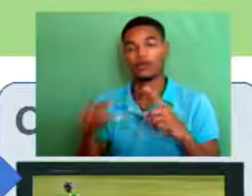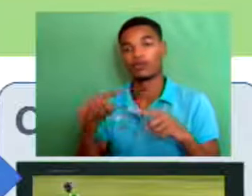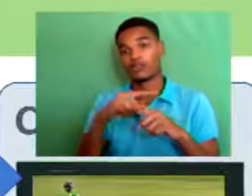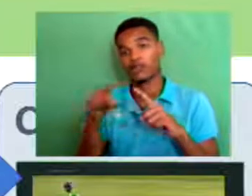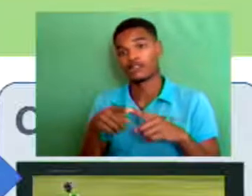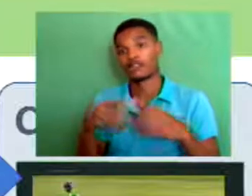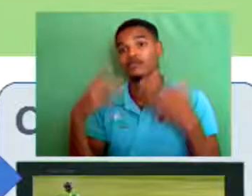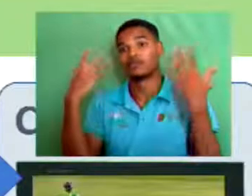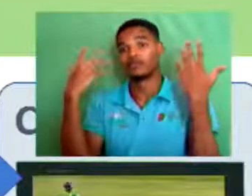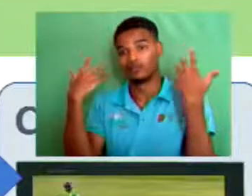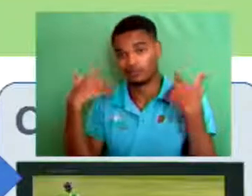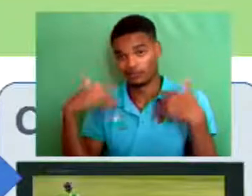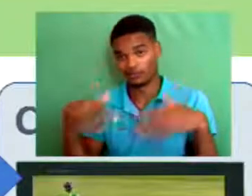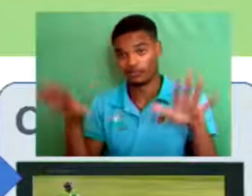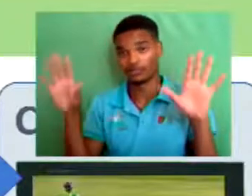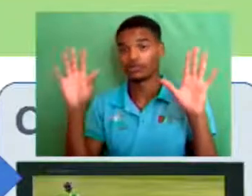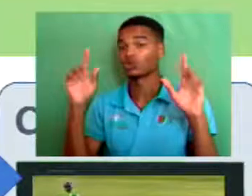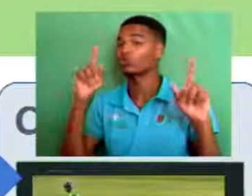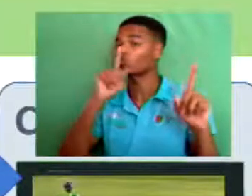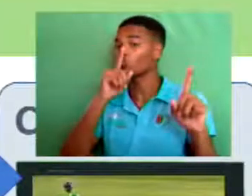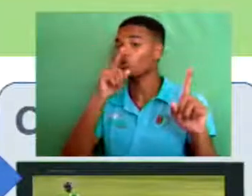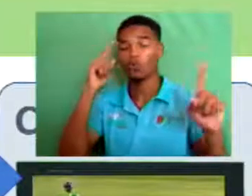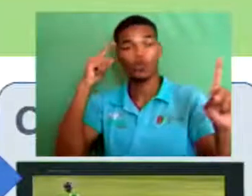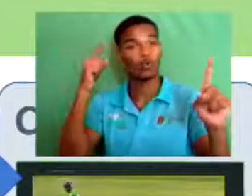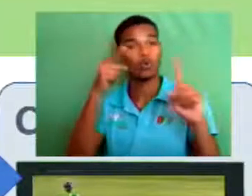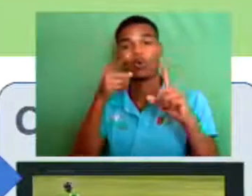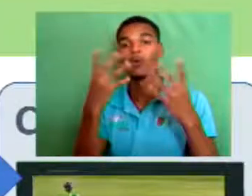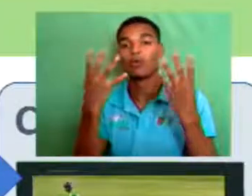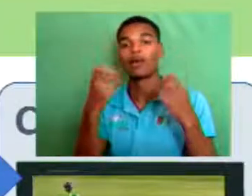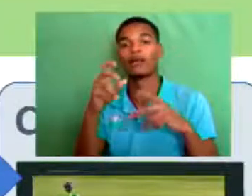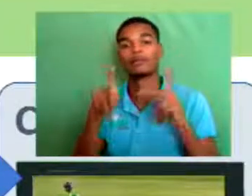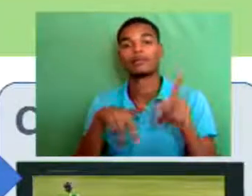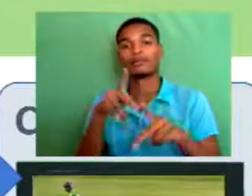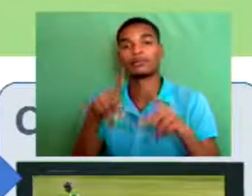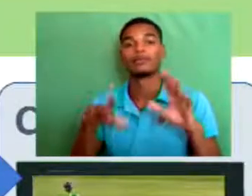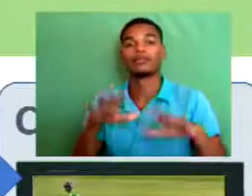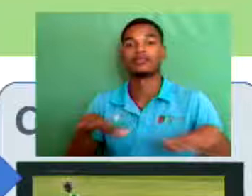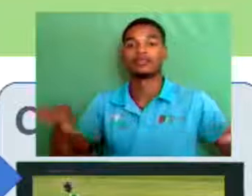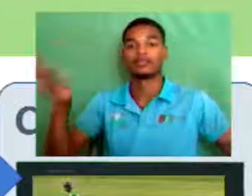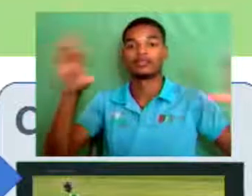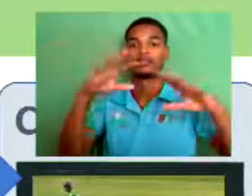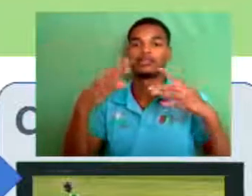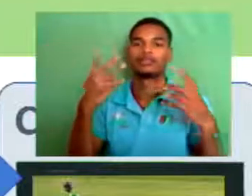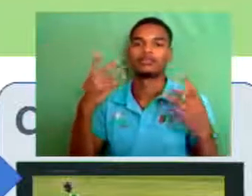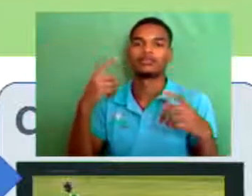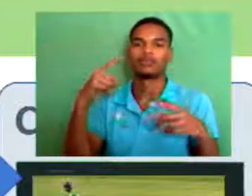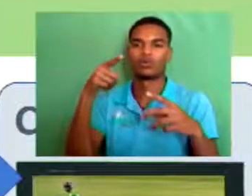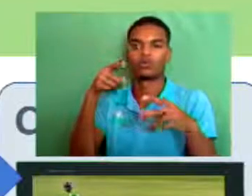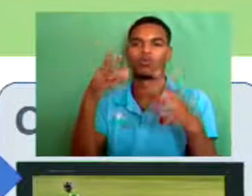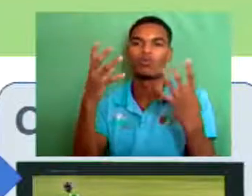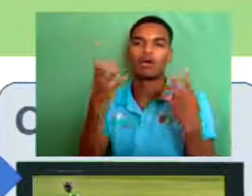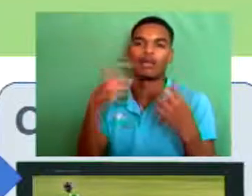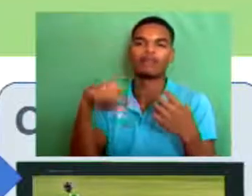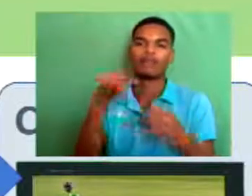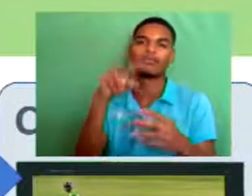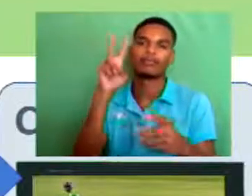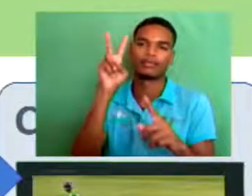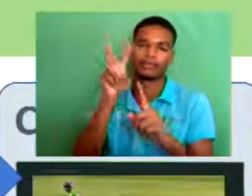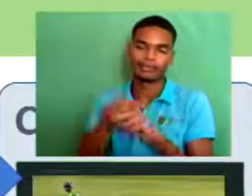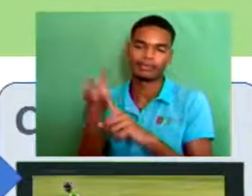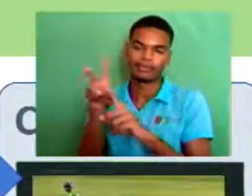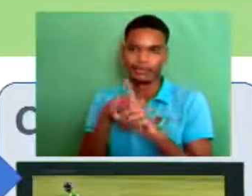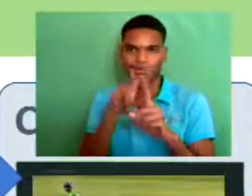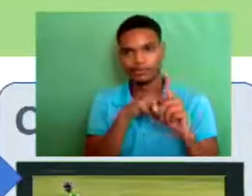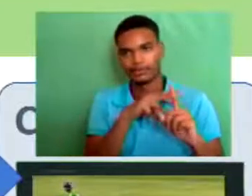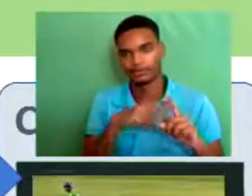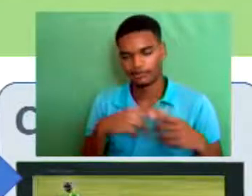the day, what we're targeting are consumers with the application. And somebody said something really important that struck me. I